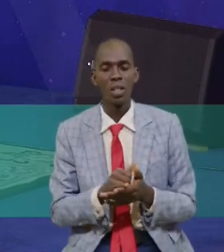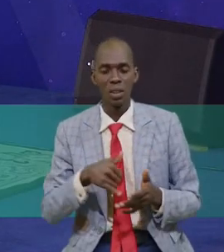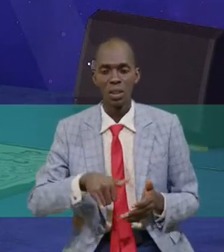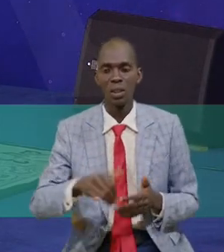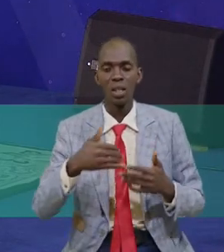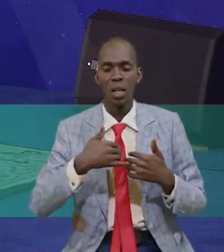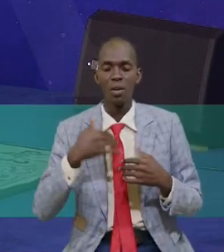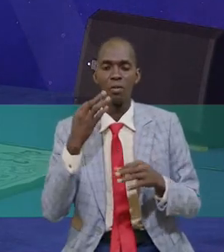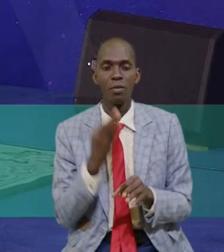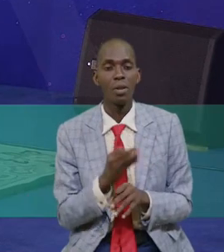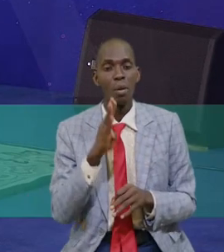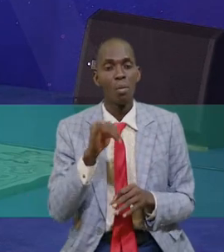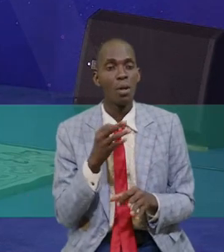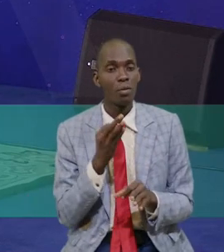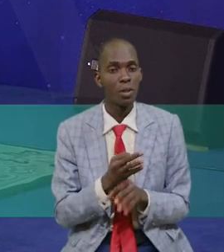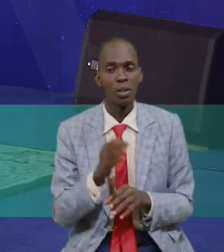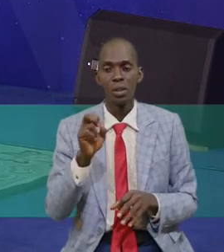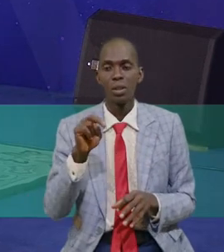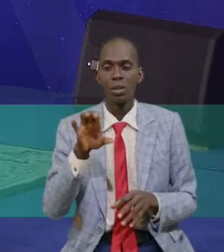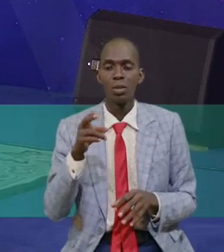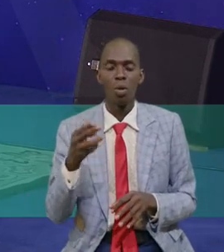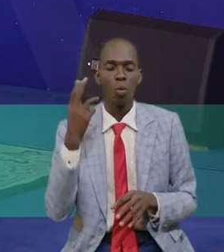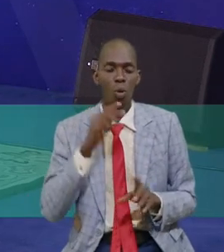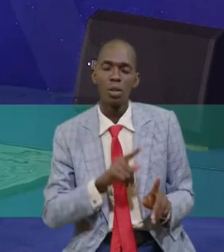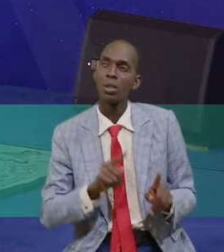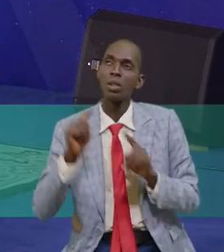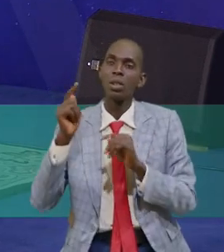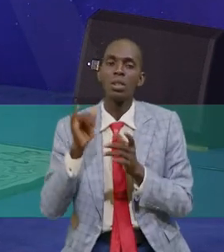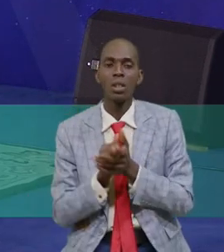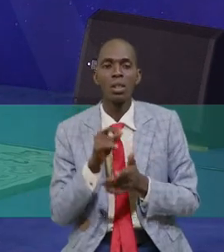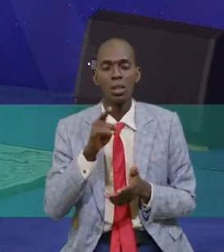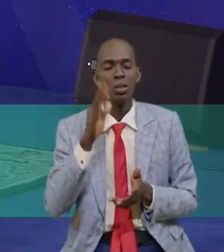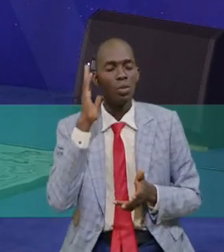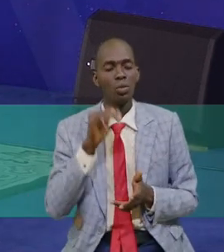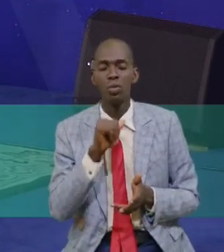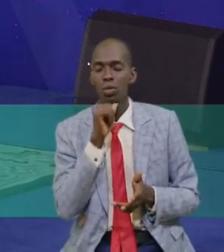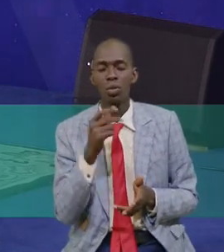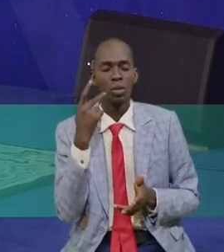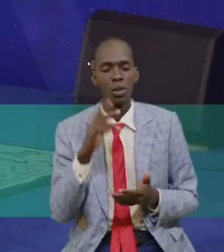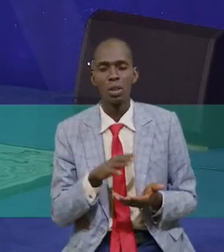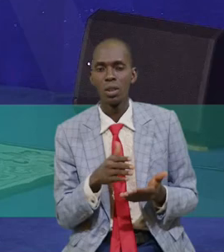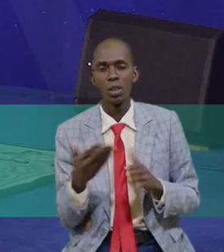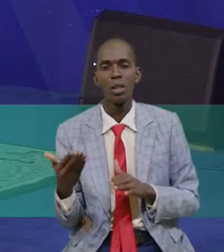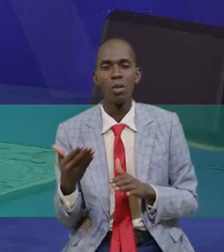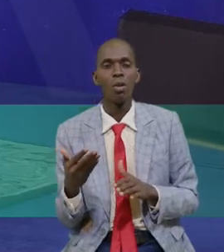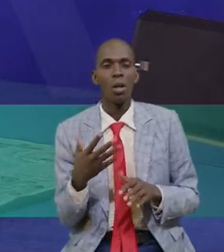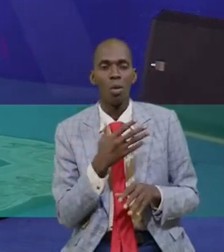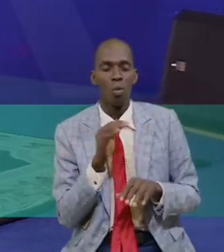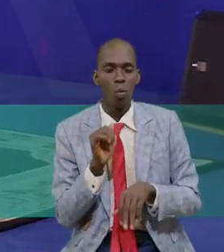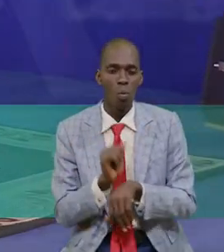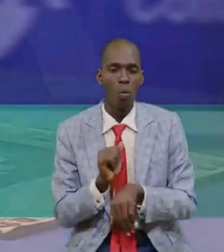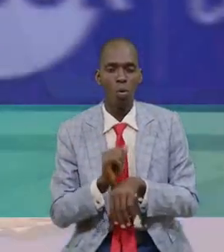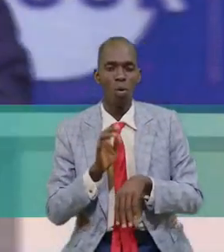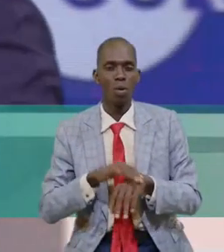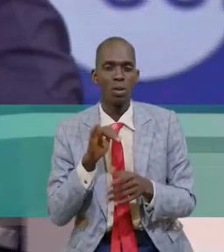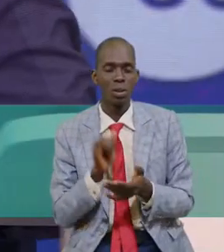faith, Enoch was translated that he should not see death, walk at that, on that, every day.